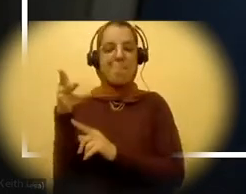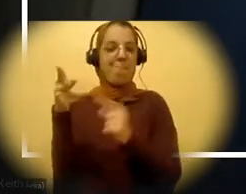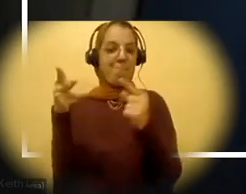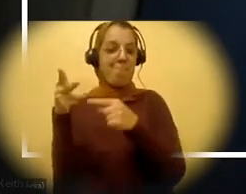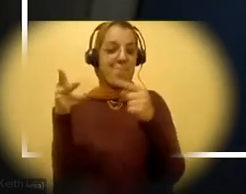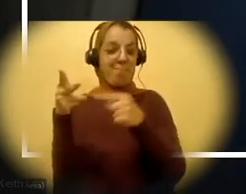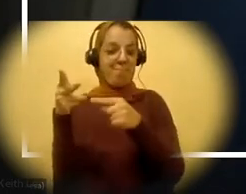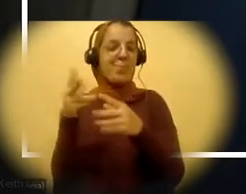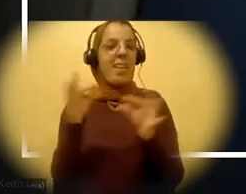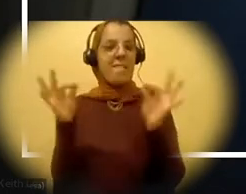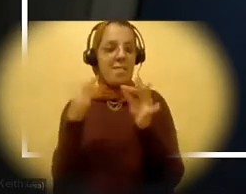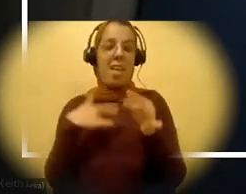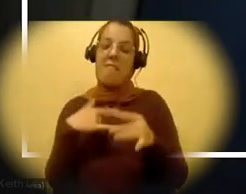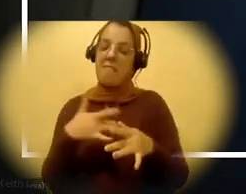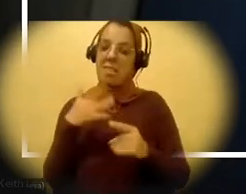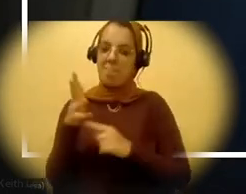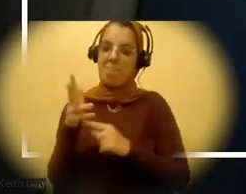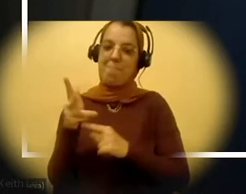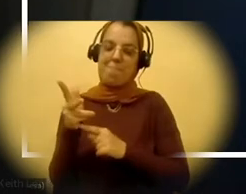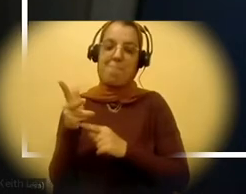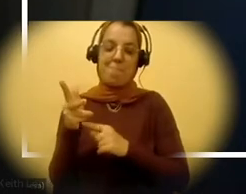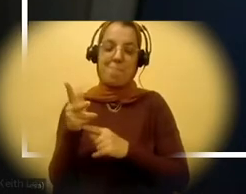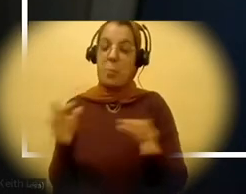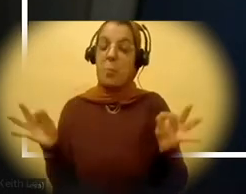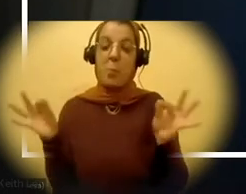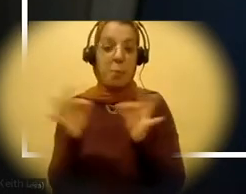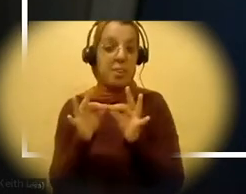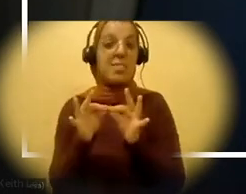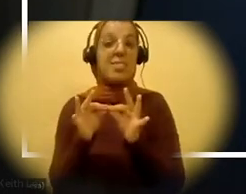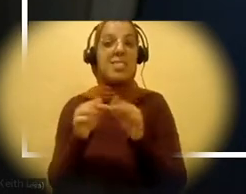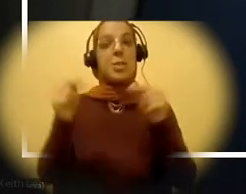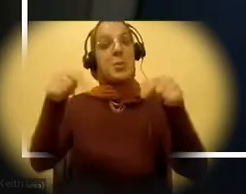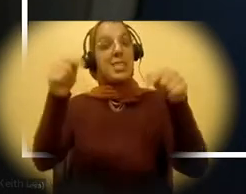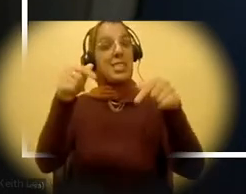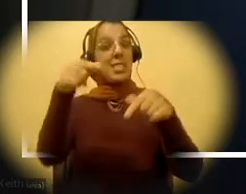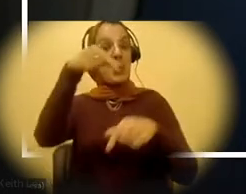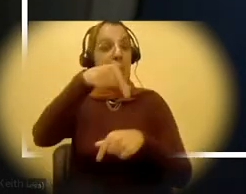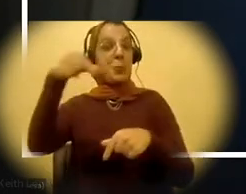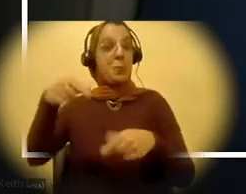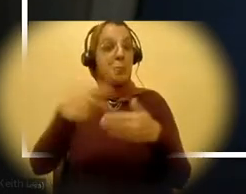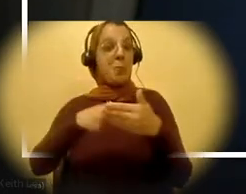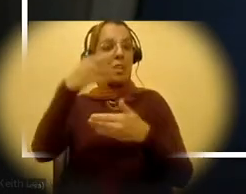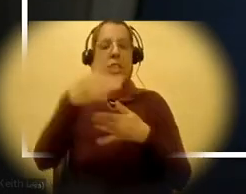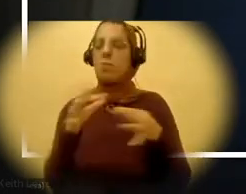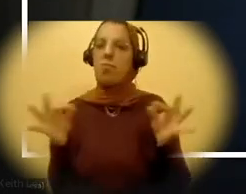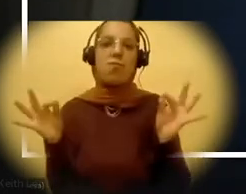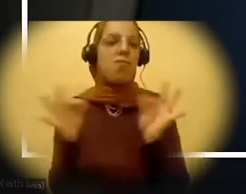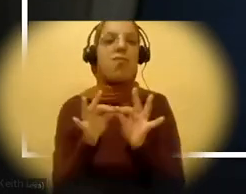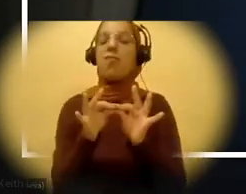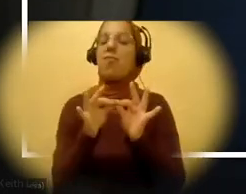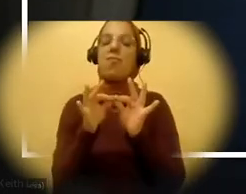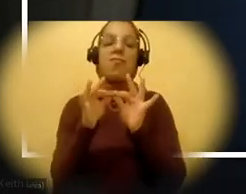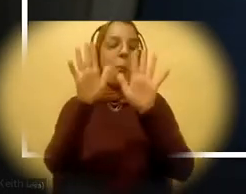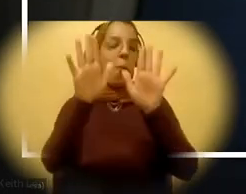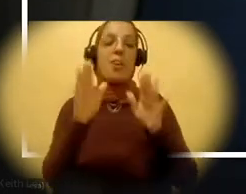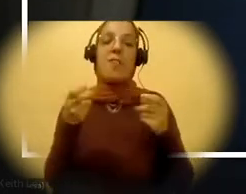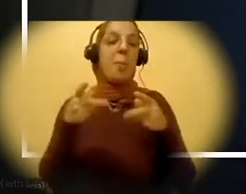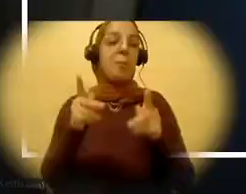it's really important, and this is a wonderful project and opportunity for people and our community